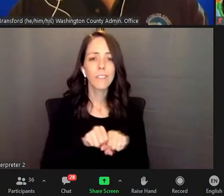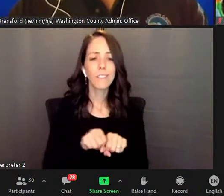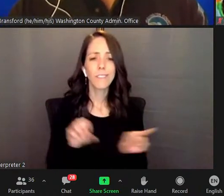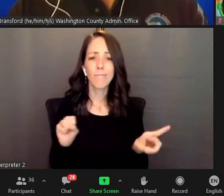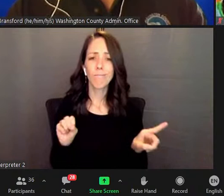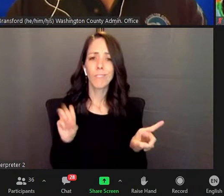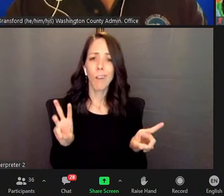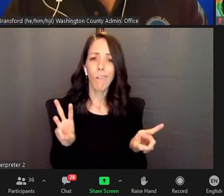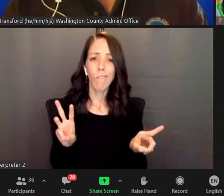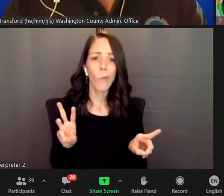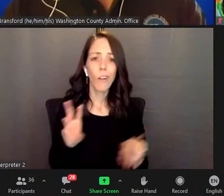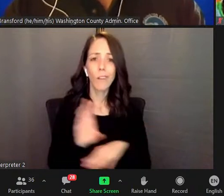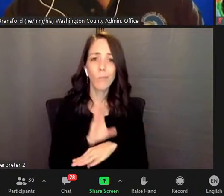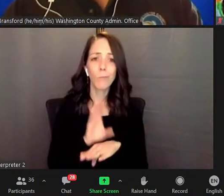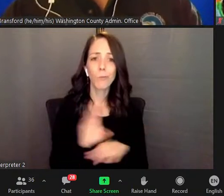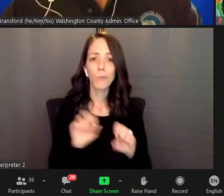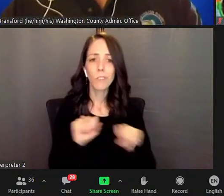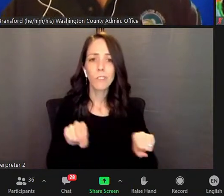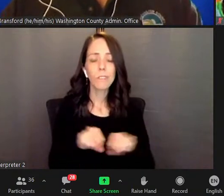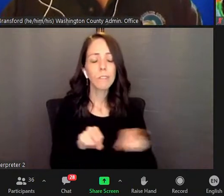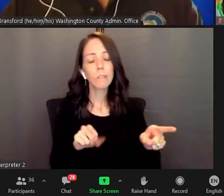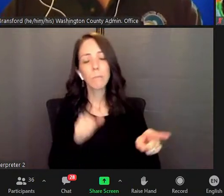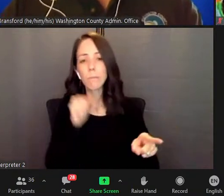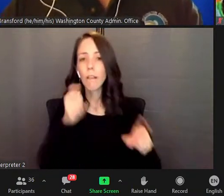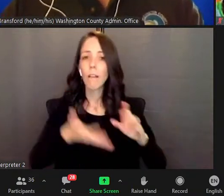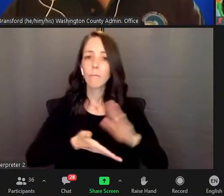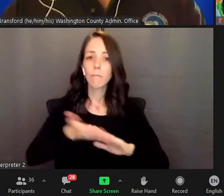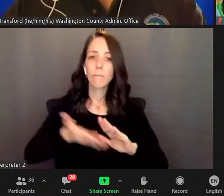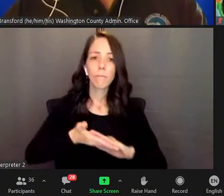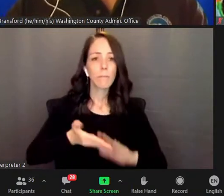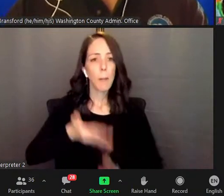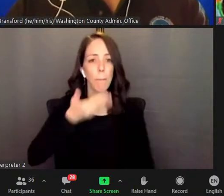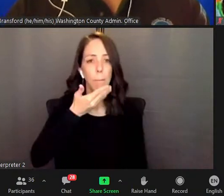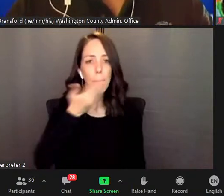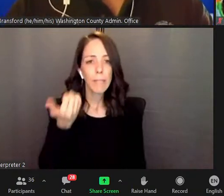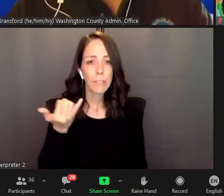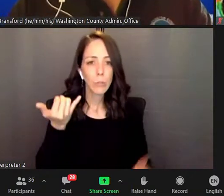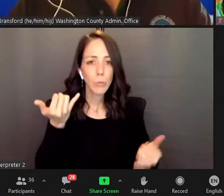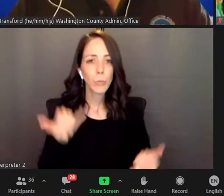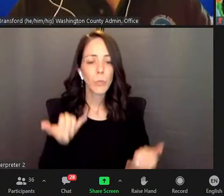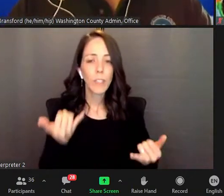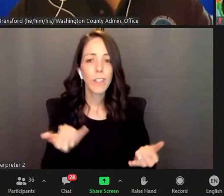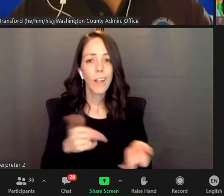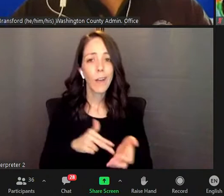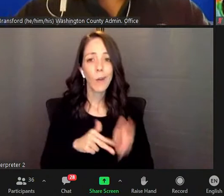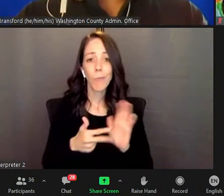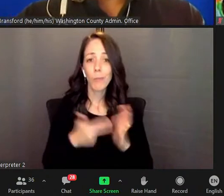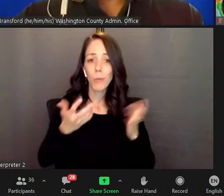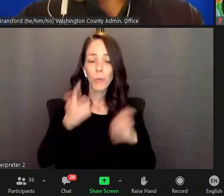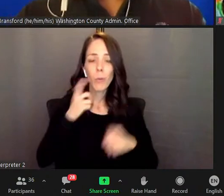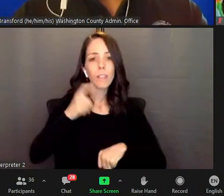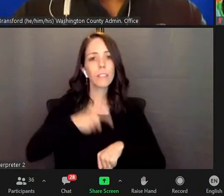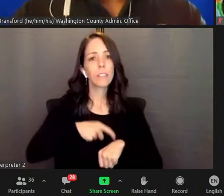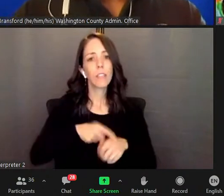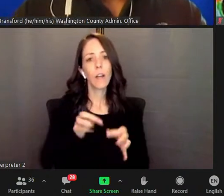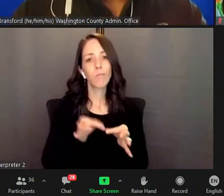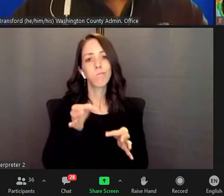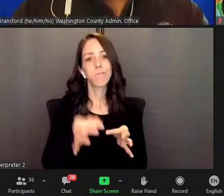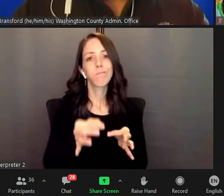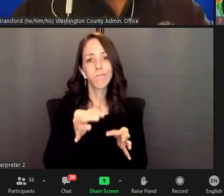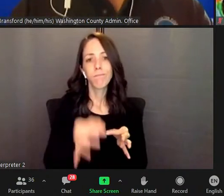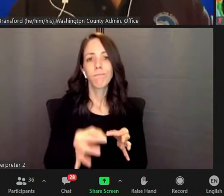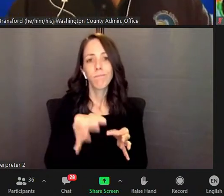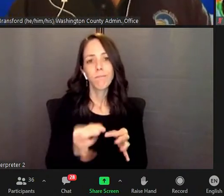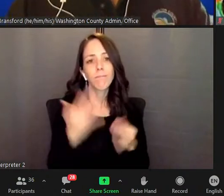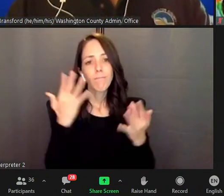not functioning at the highest level possible. So it's the time delay is unfortunate, but